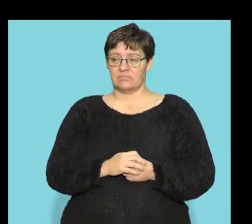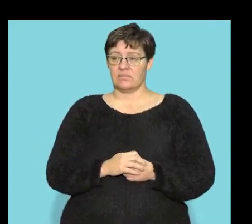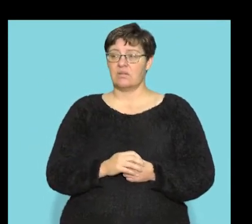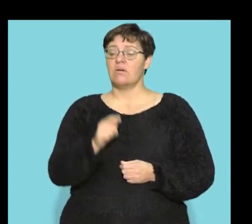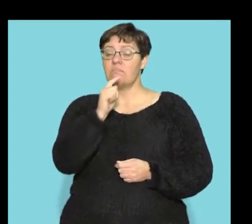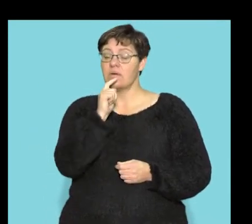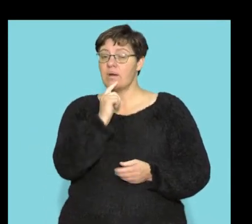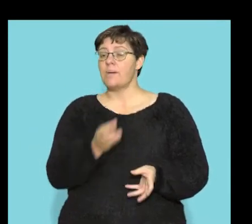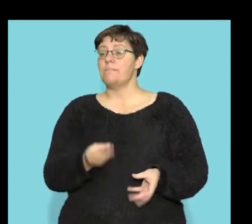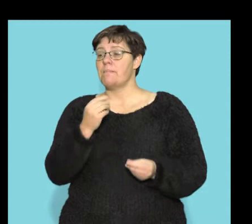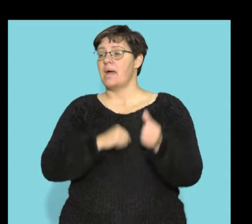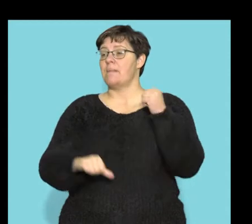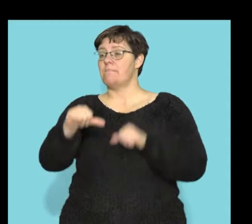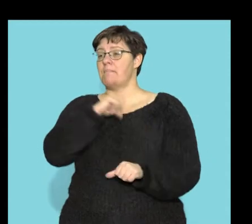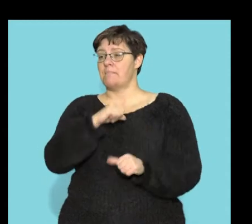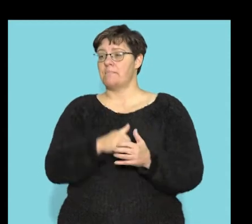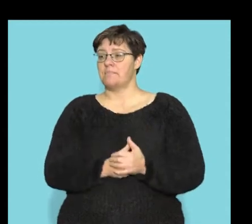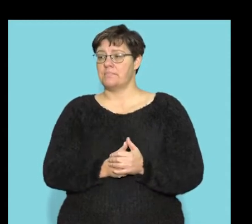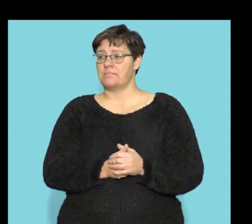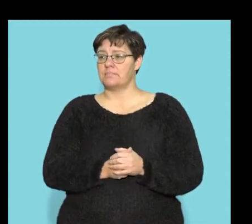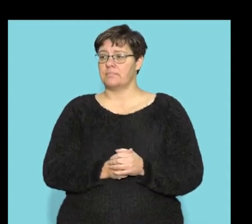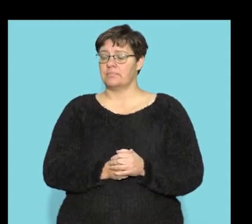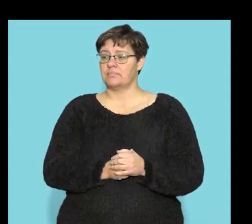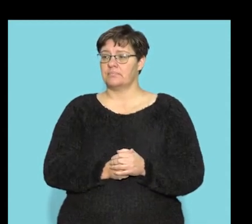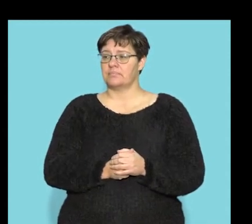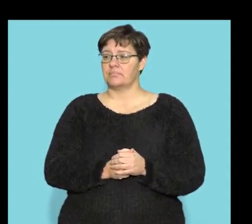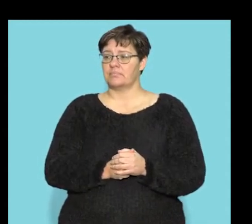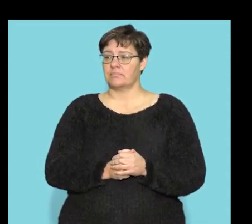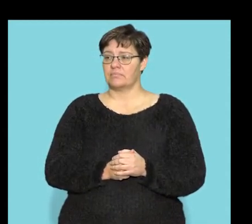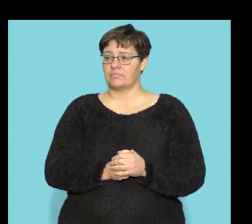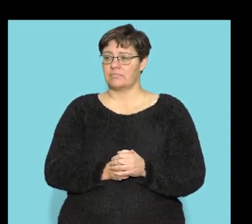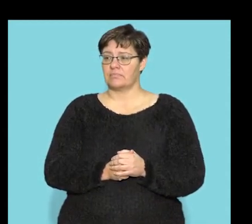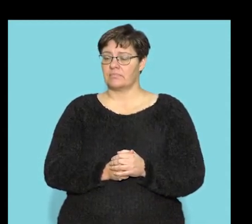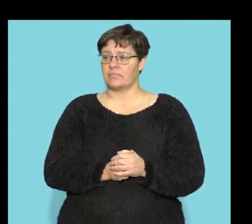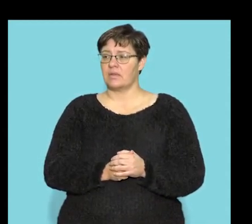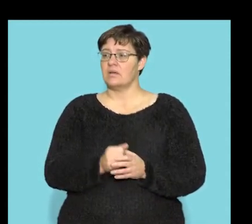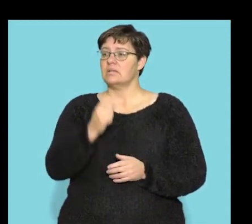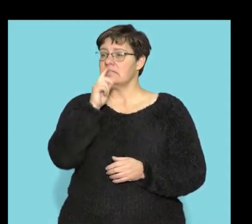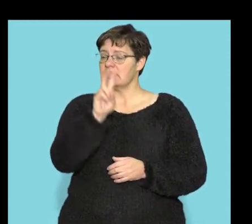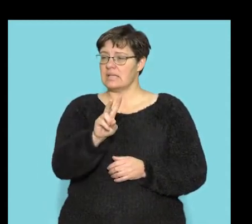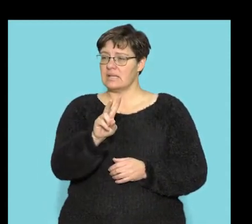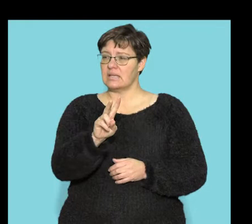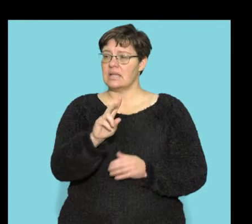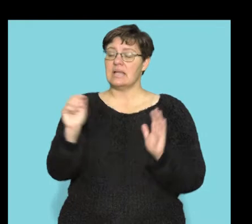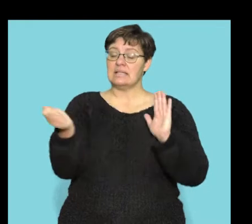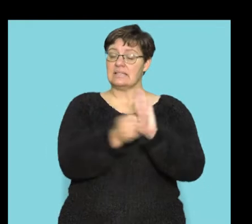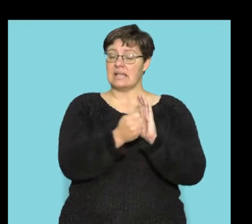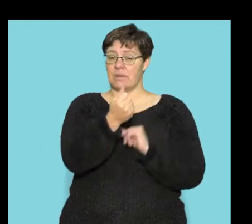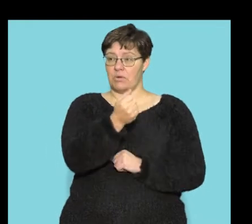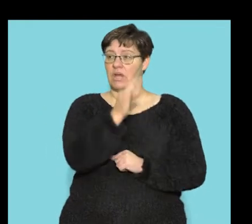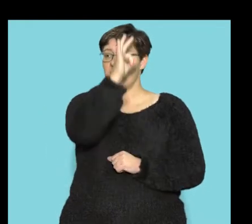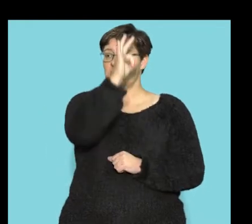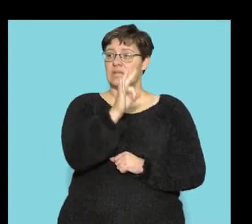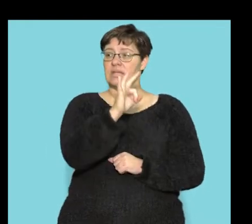of the goods that were returned. How does this impact on my statement of comprehensive income? Watch. Here's my sales figure